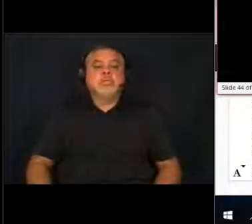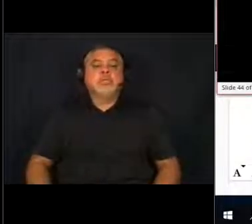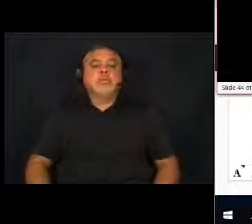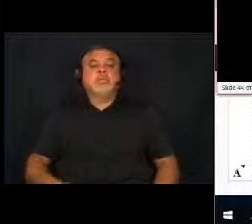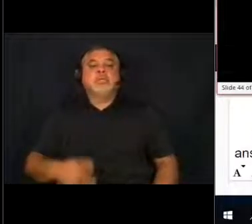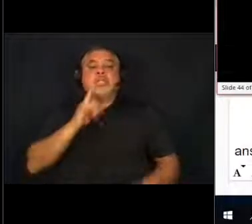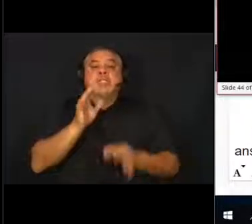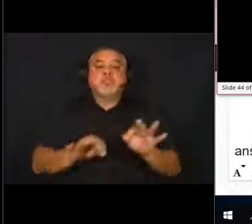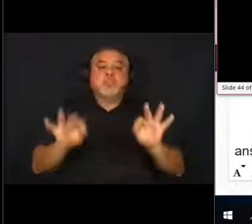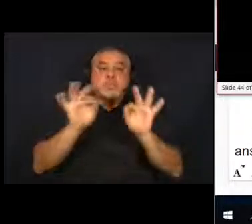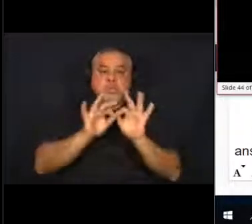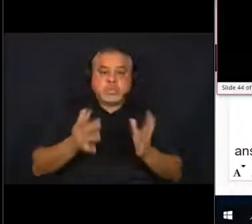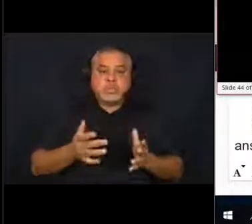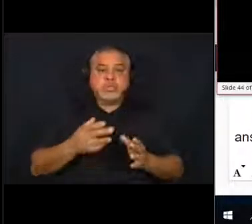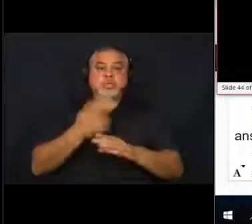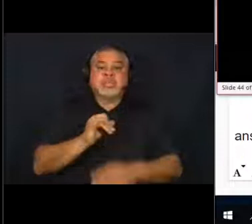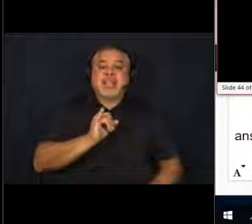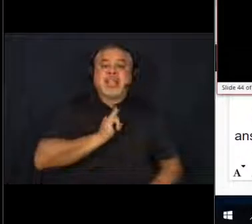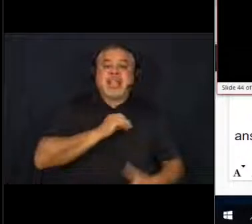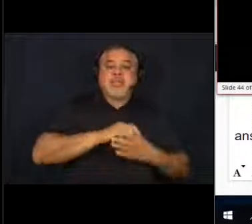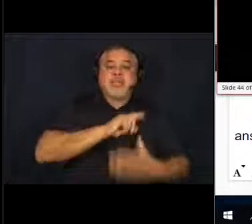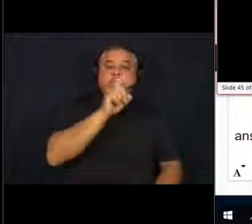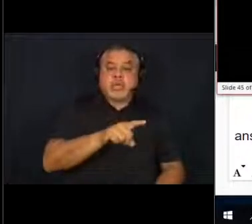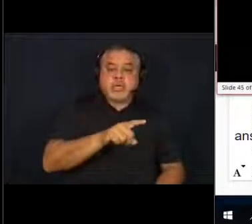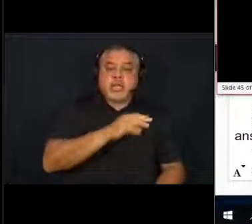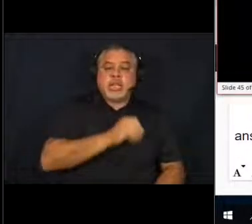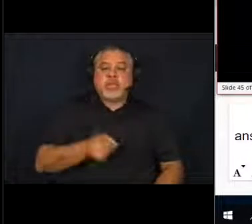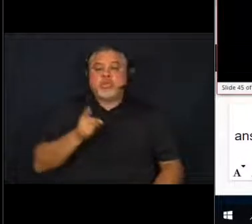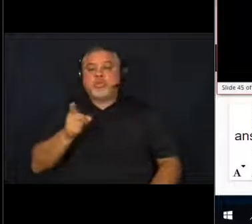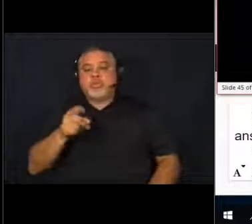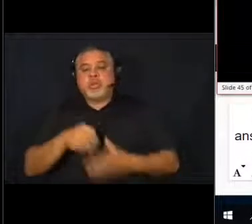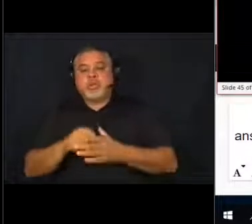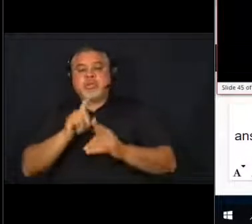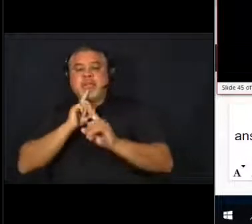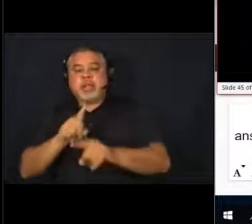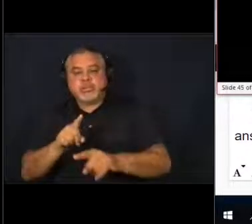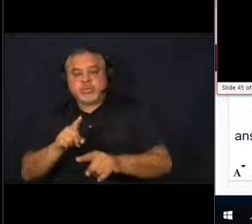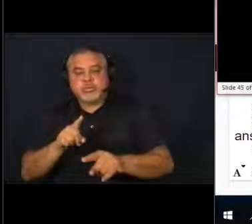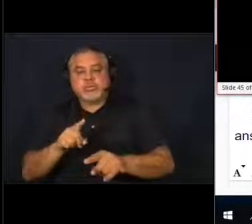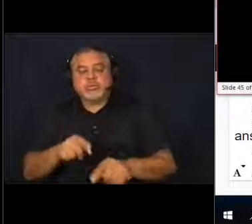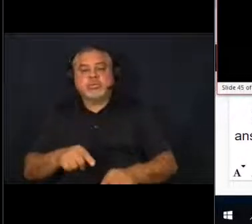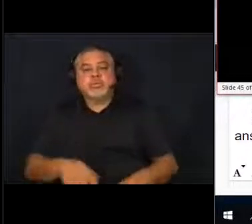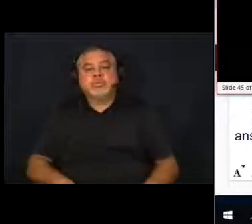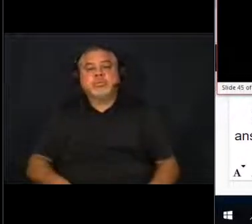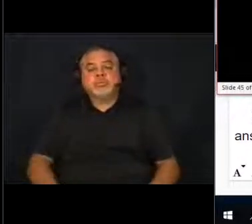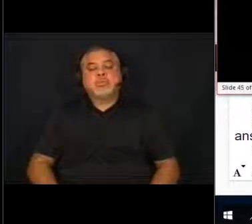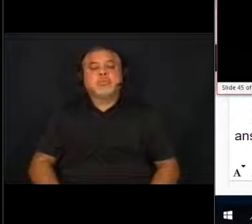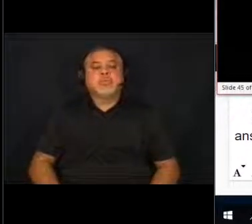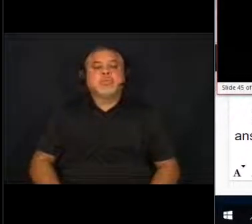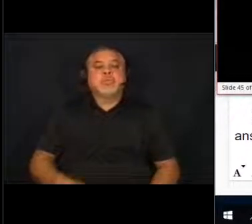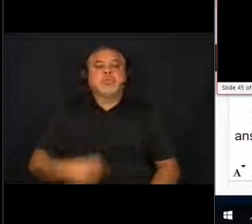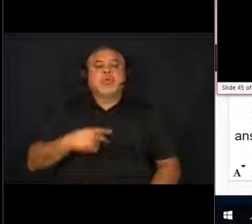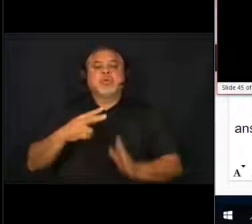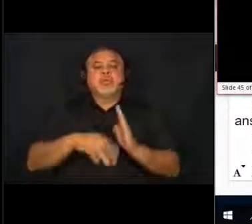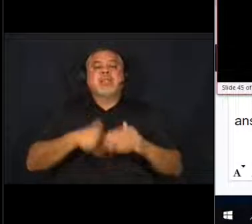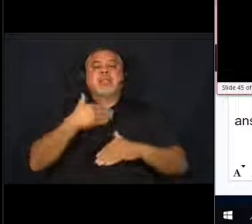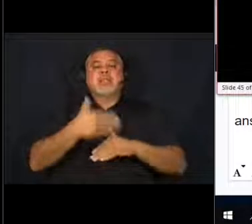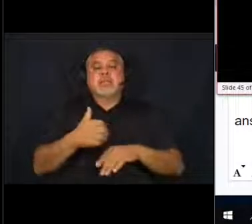important. Use I in the question and you in the answers of the text. All right, so I'm going to read our next